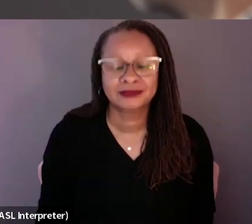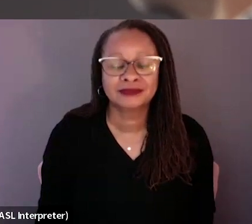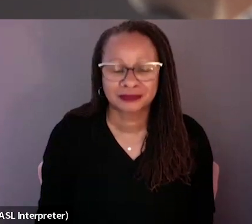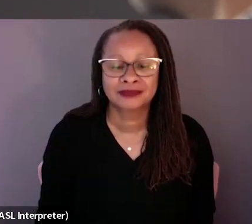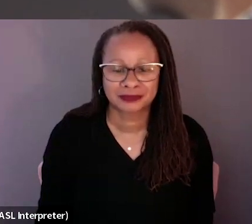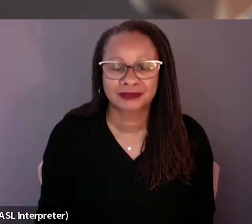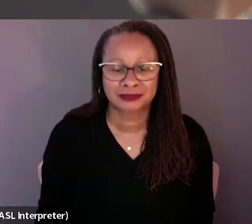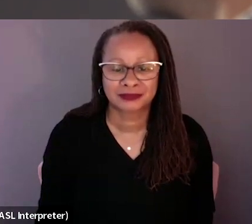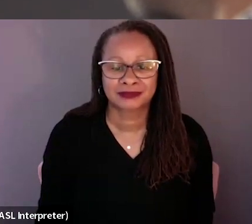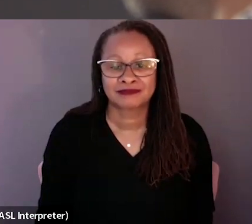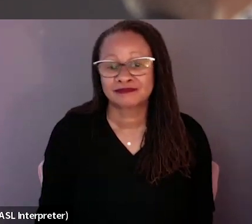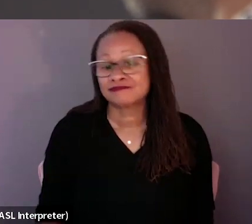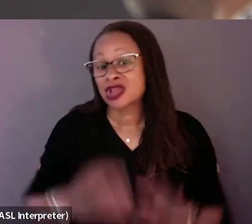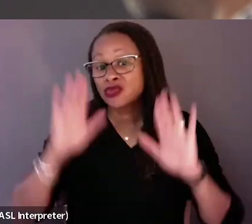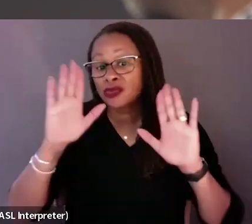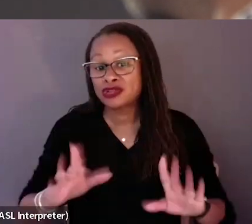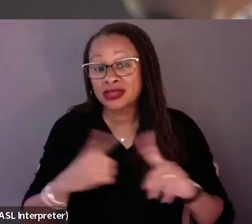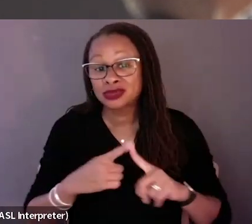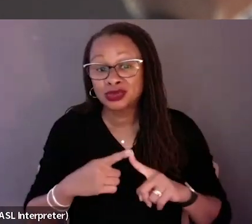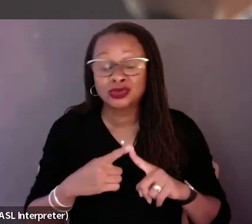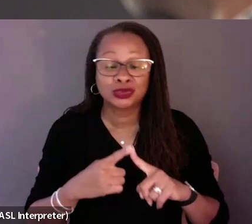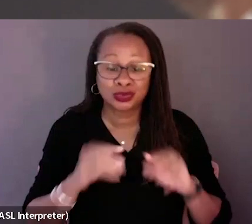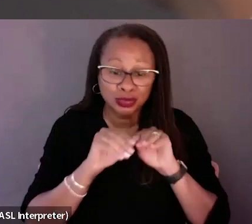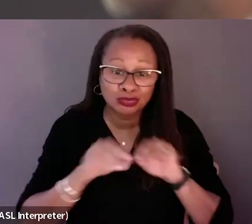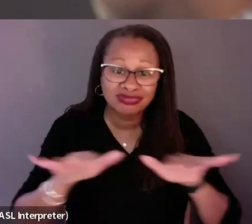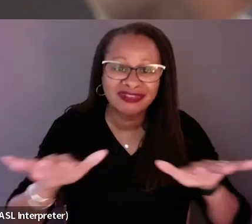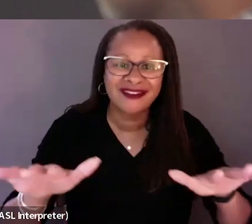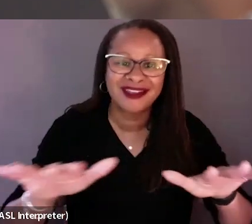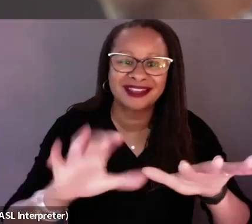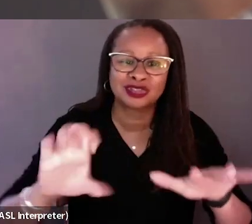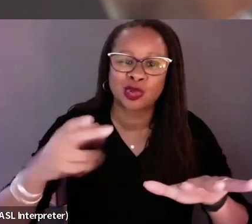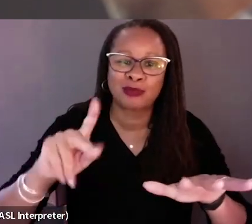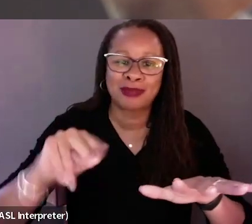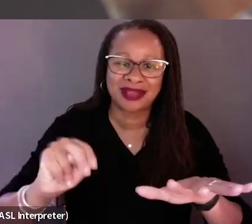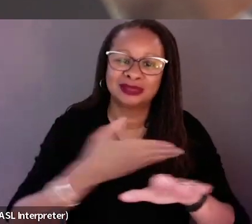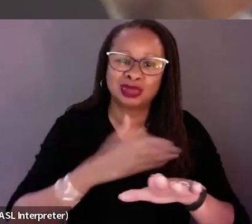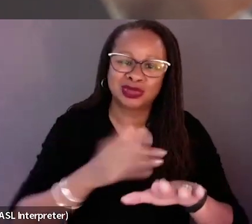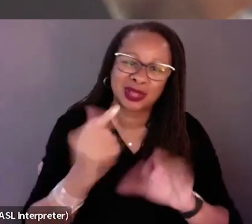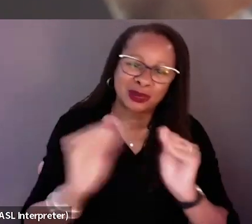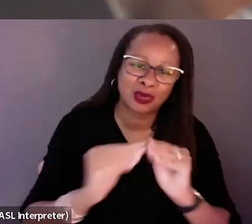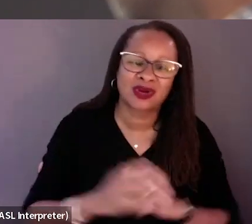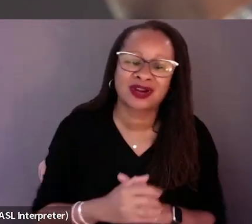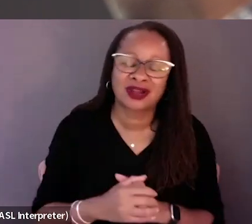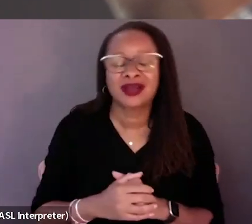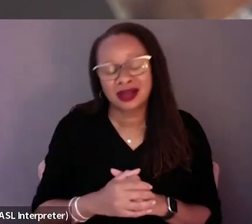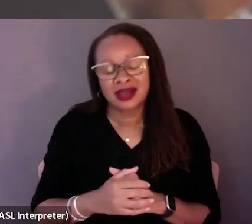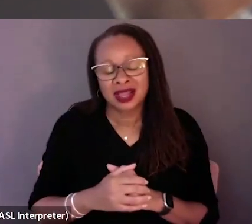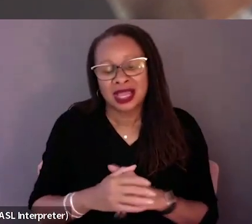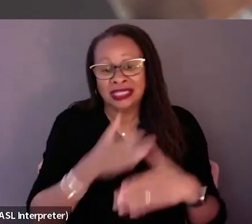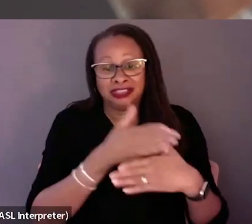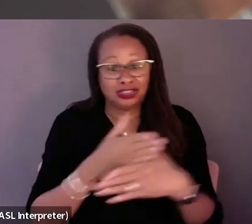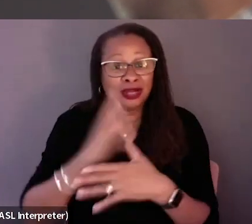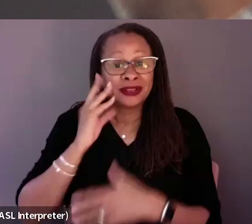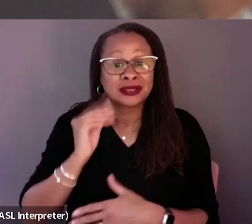it would be like great to spread Chopin music a little bit more, and also like to share this experience